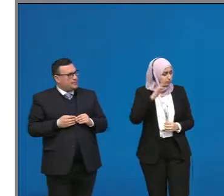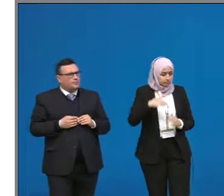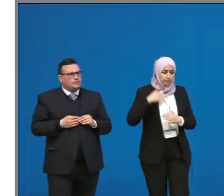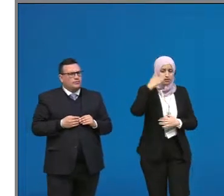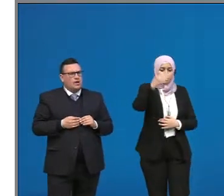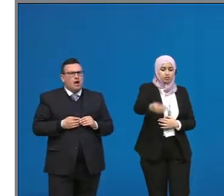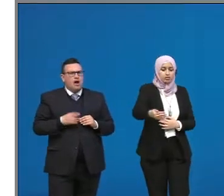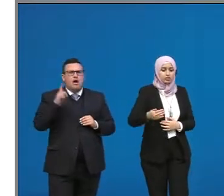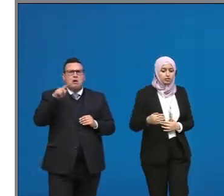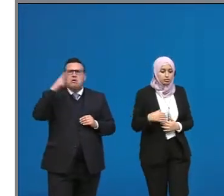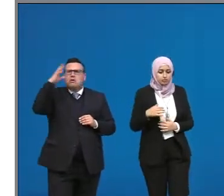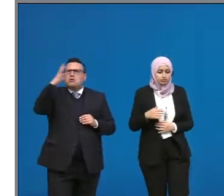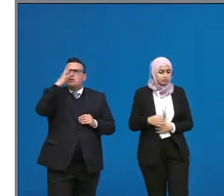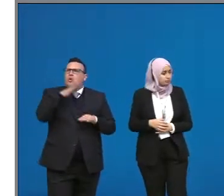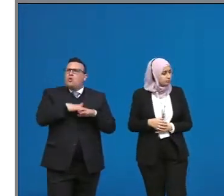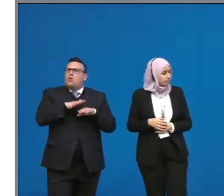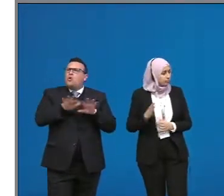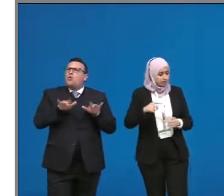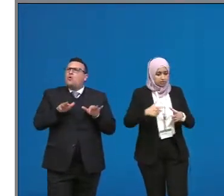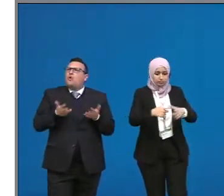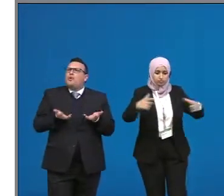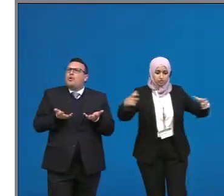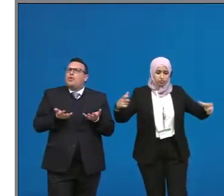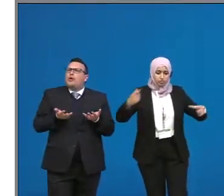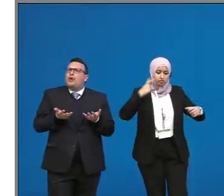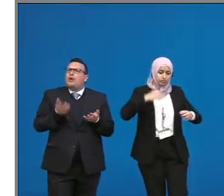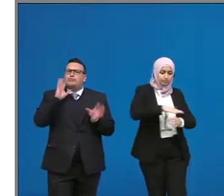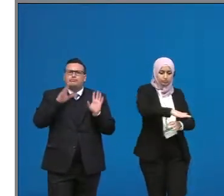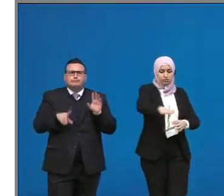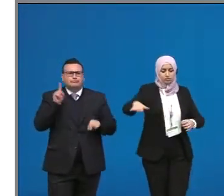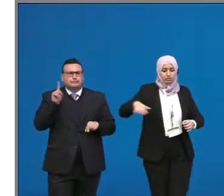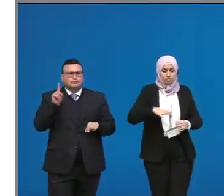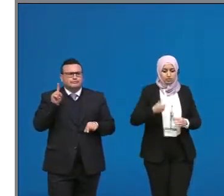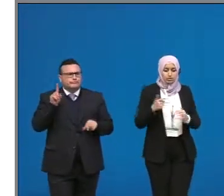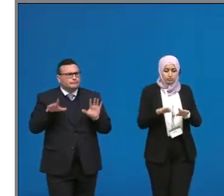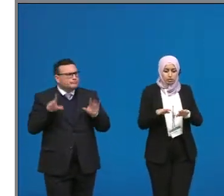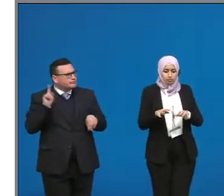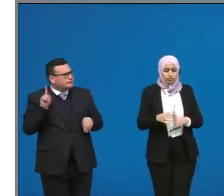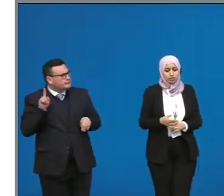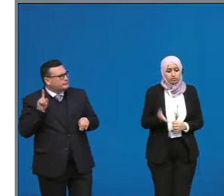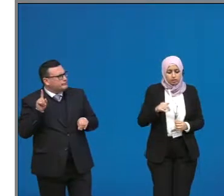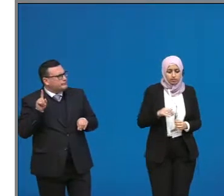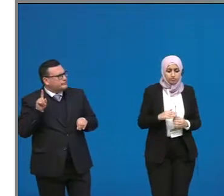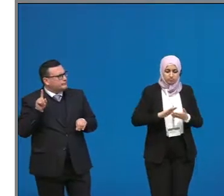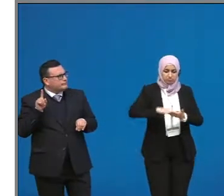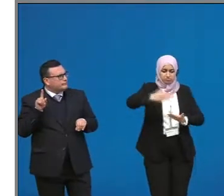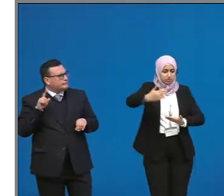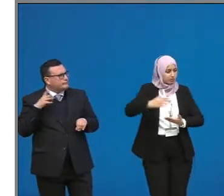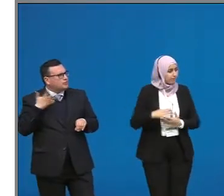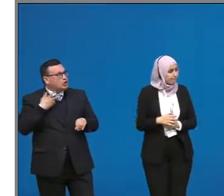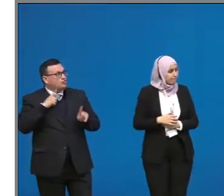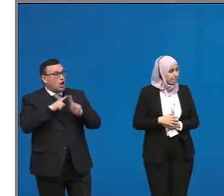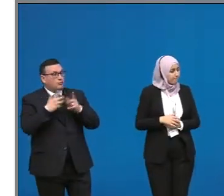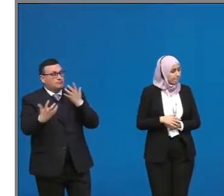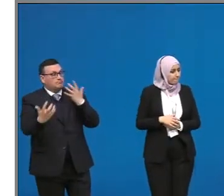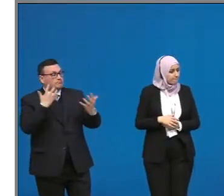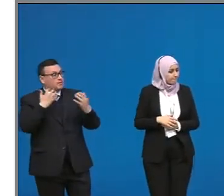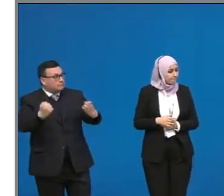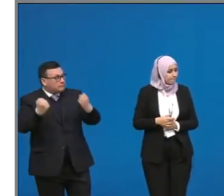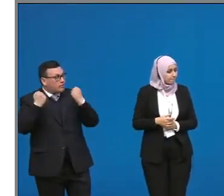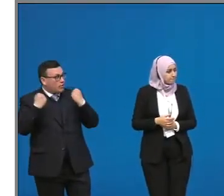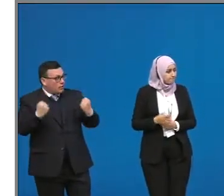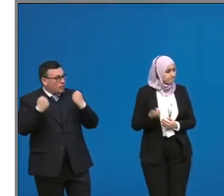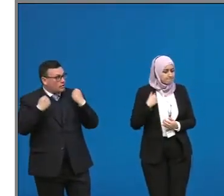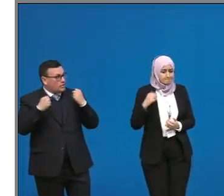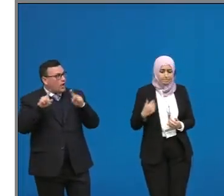computers. This means to teach from the school level technology, and an